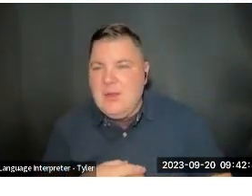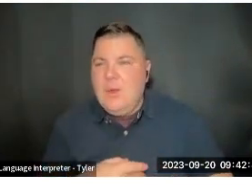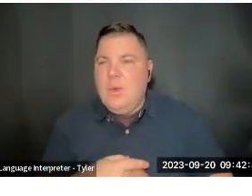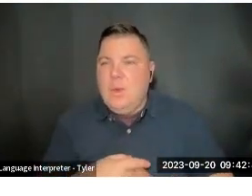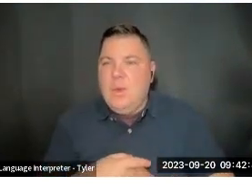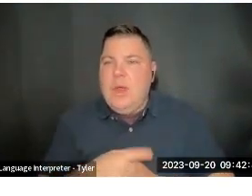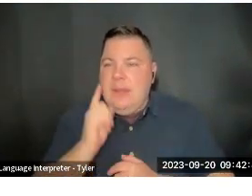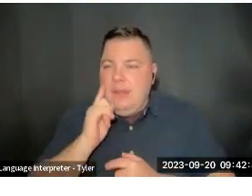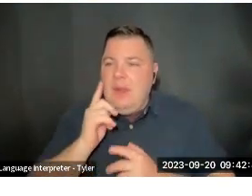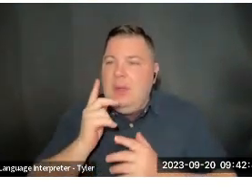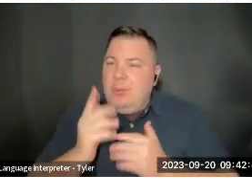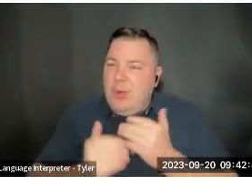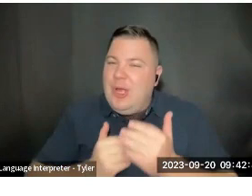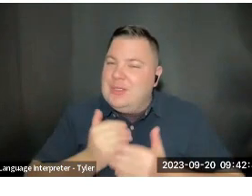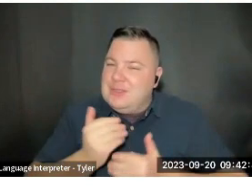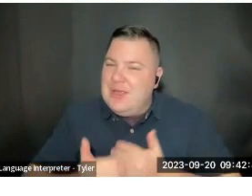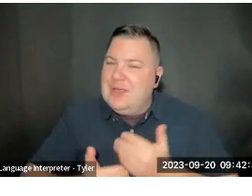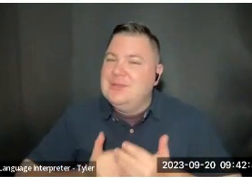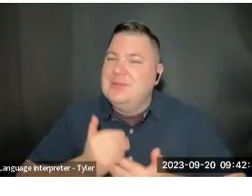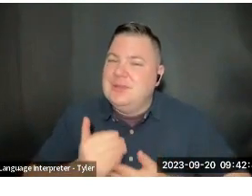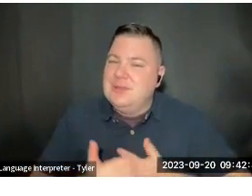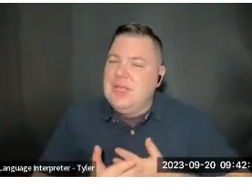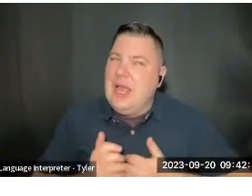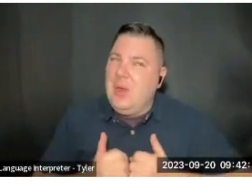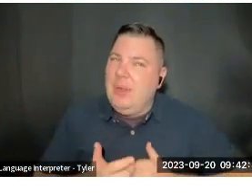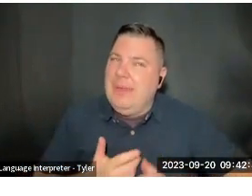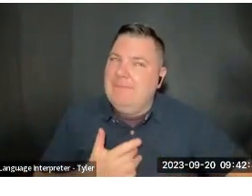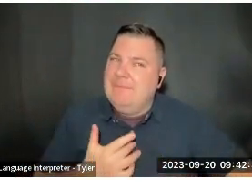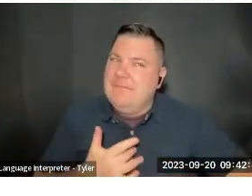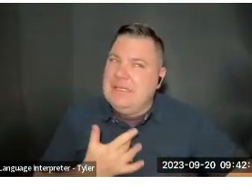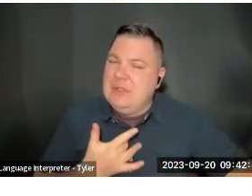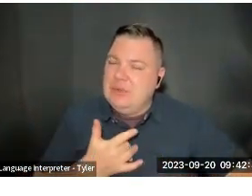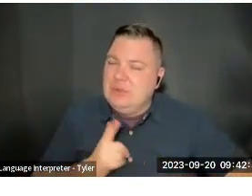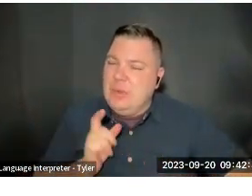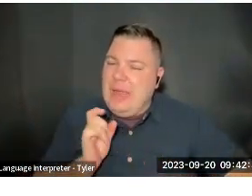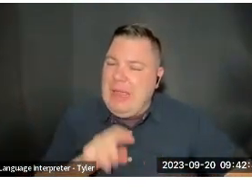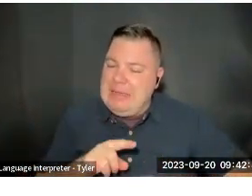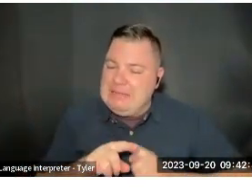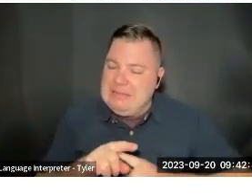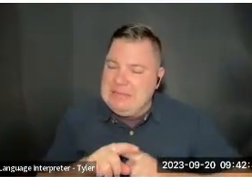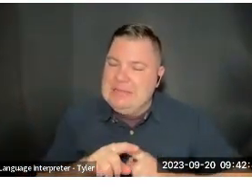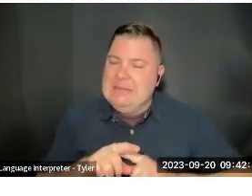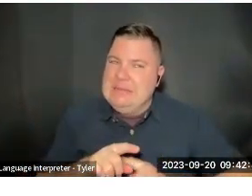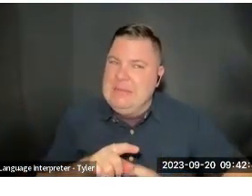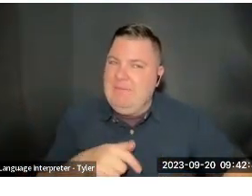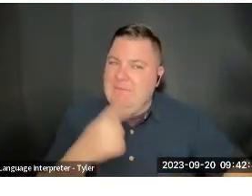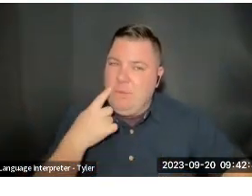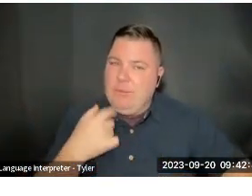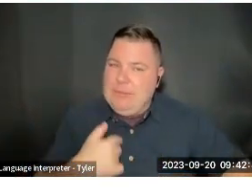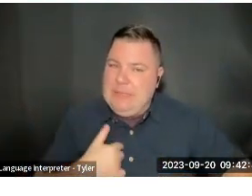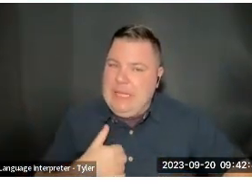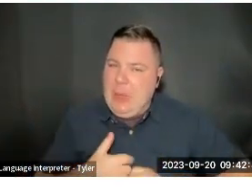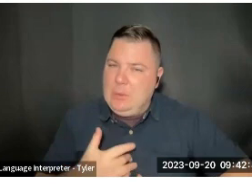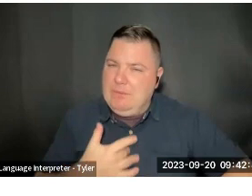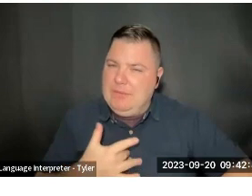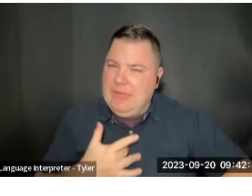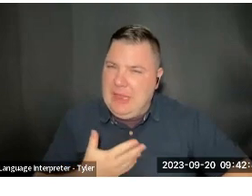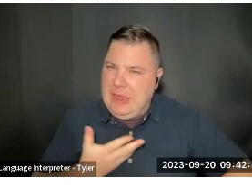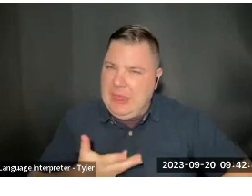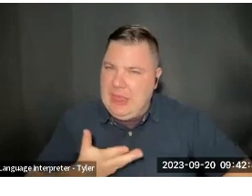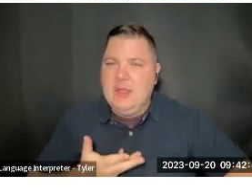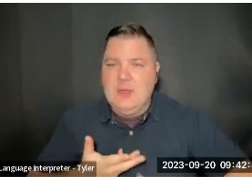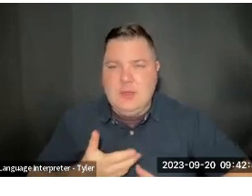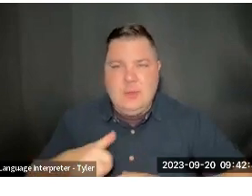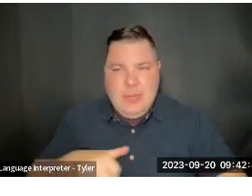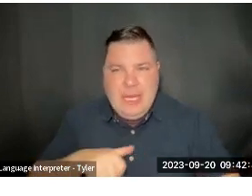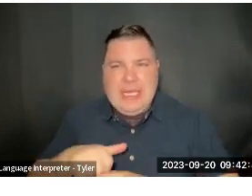and debrief what that feels like. How does that feel to ask those questions? And then you practice that in that scenario. You go